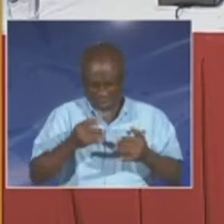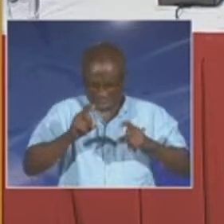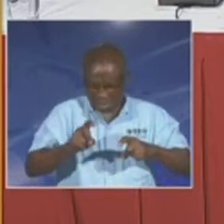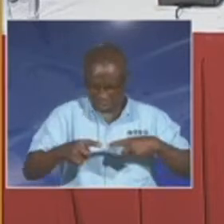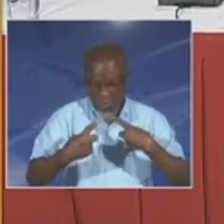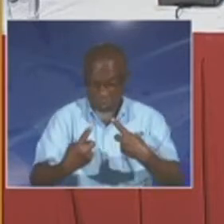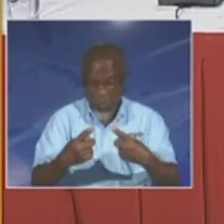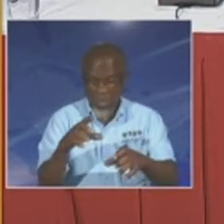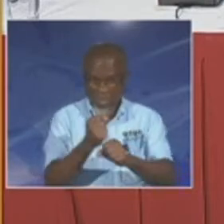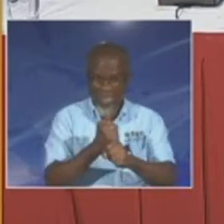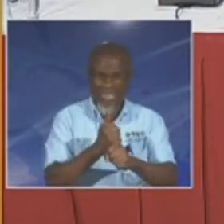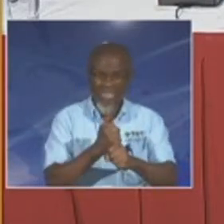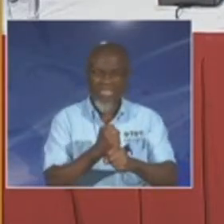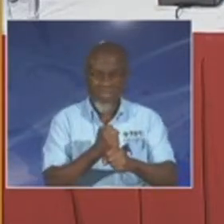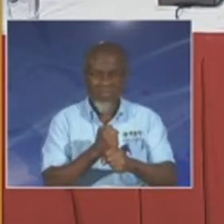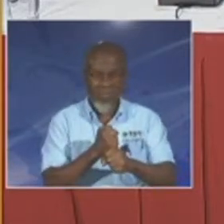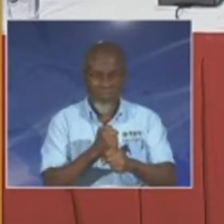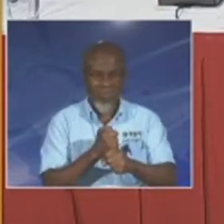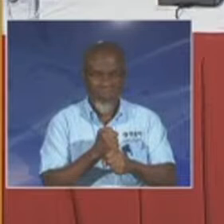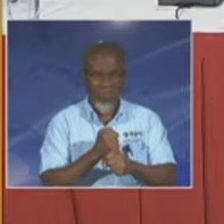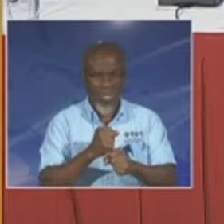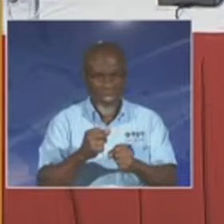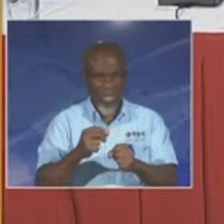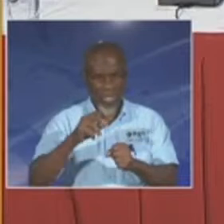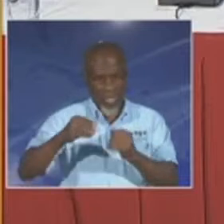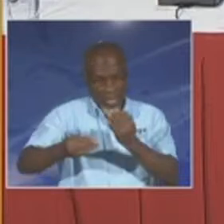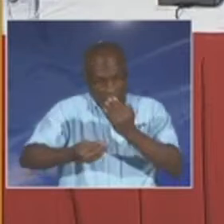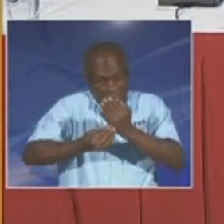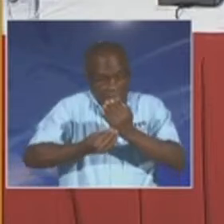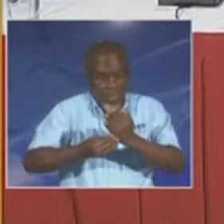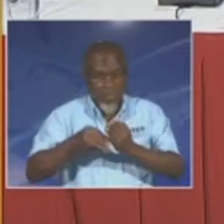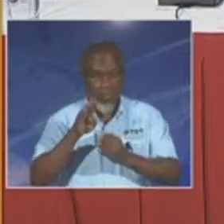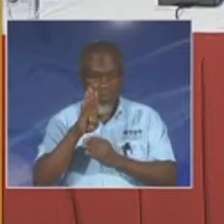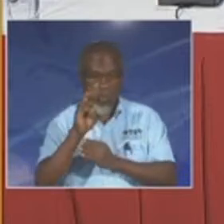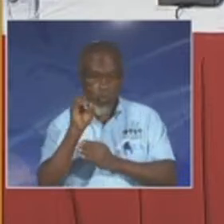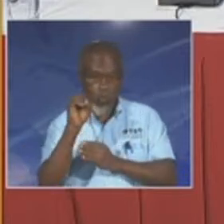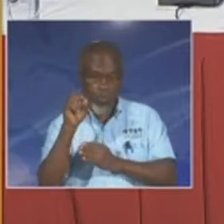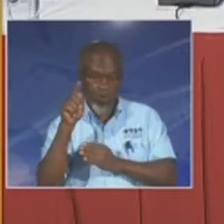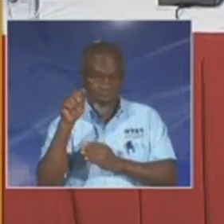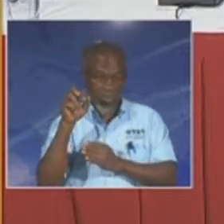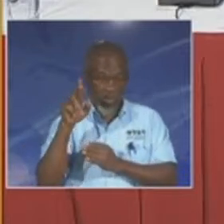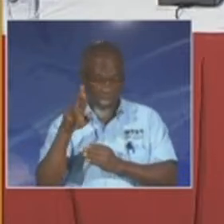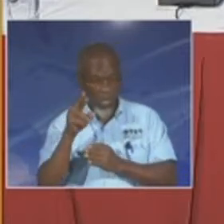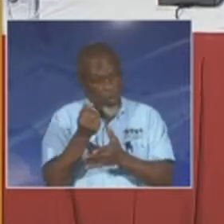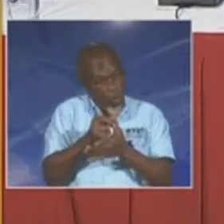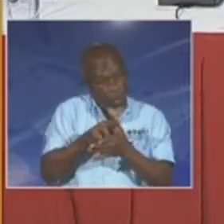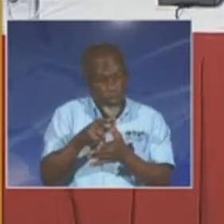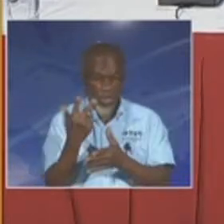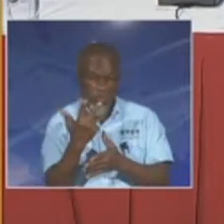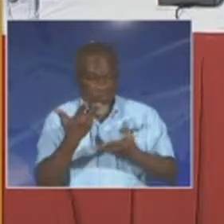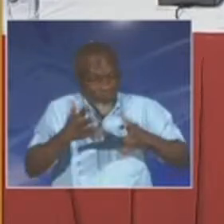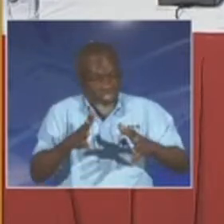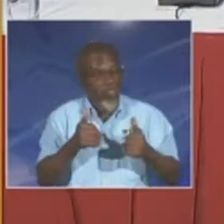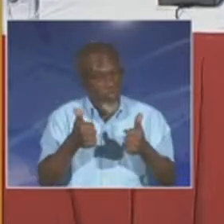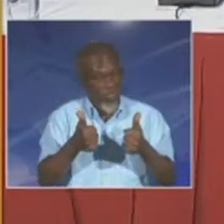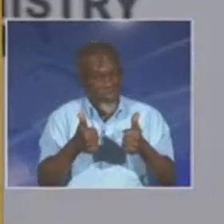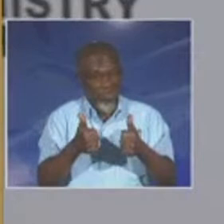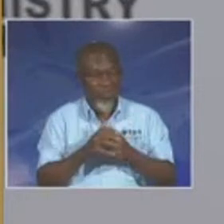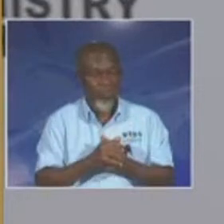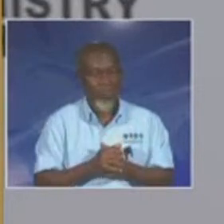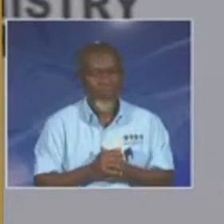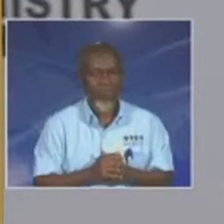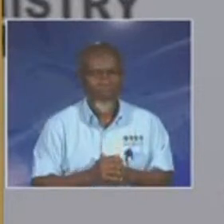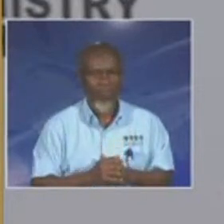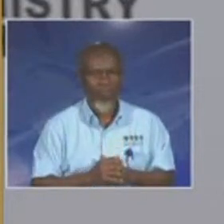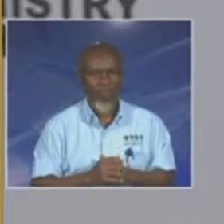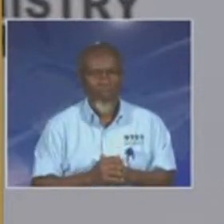booster, or are those 3 primary doses enough? Thank you. Okay, thanks for the first question. Now, it